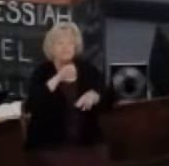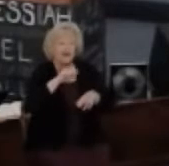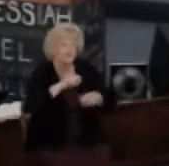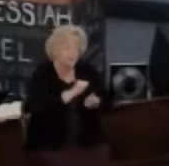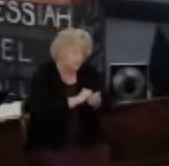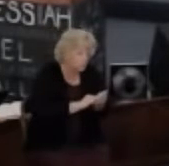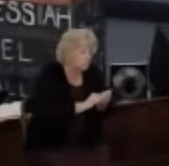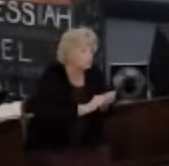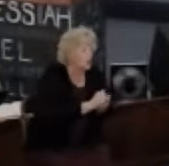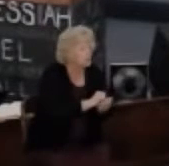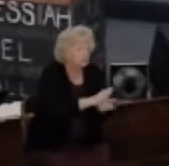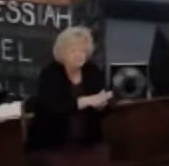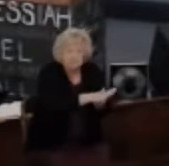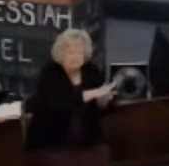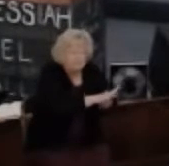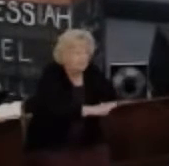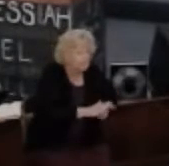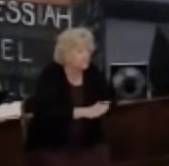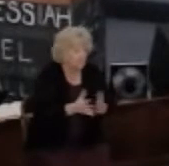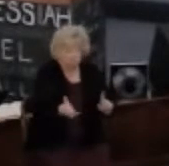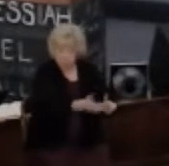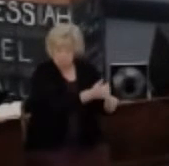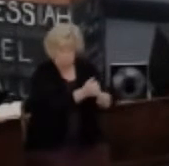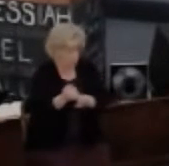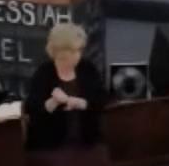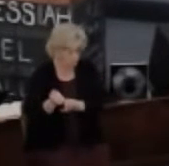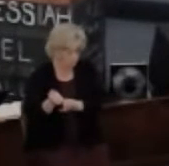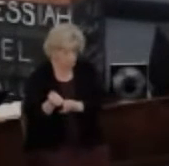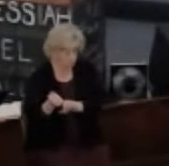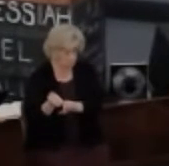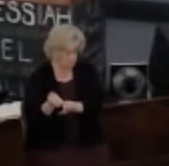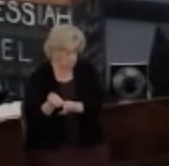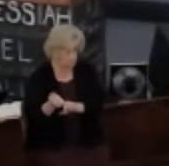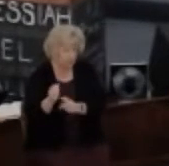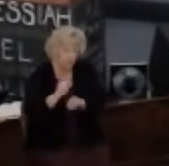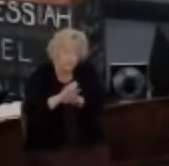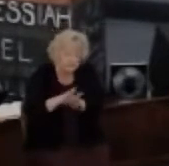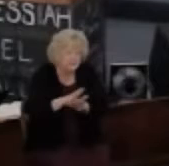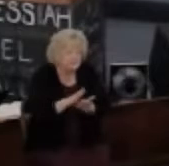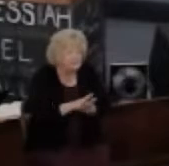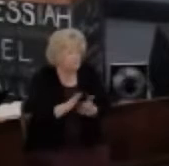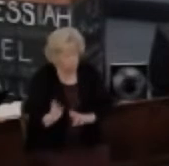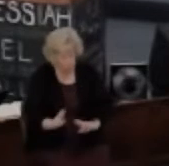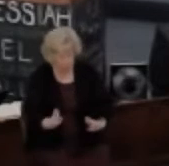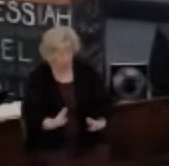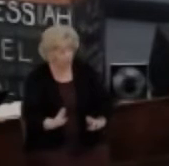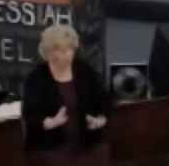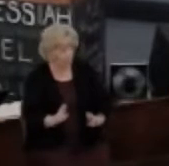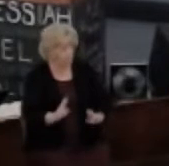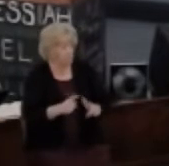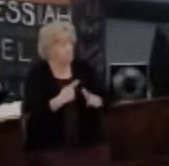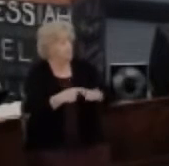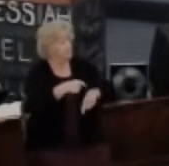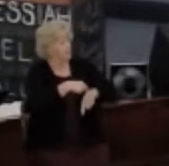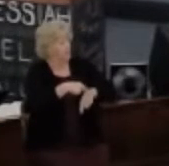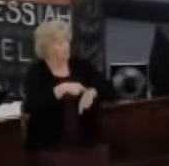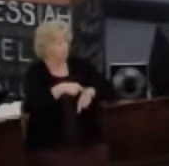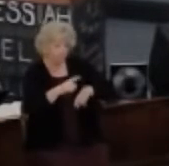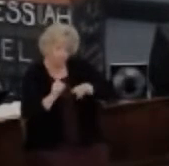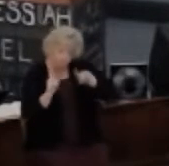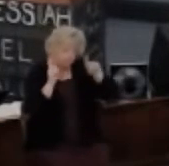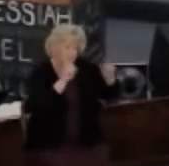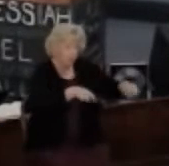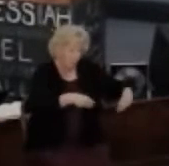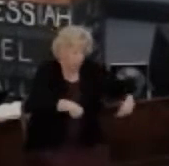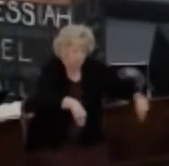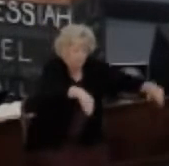He's preparing them. He didn't catch anything that day, so he's washing the nets. He's getting them prepared so he can go out the next day or the